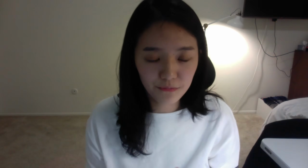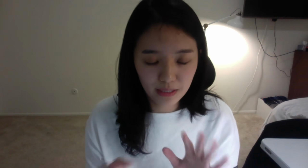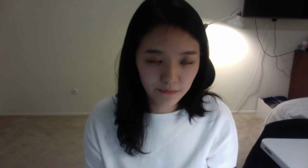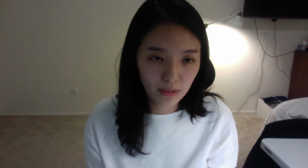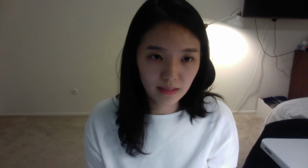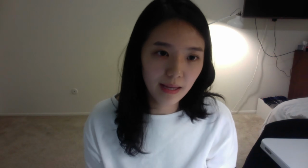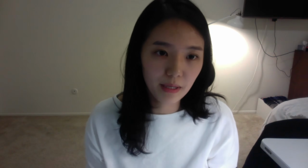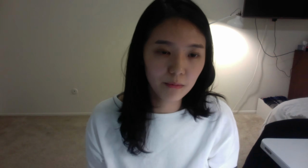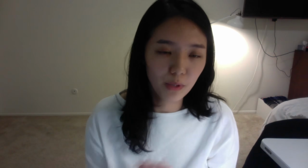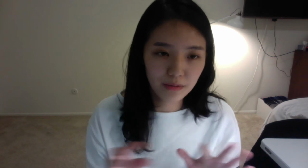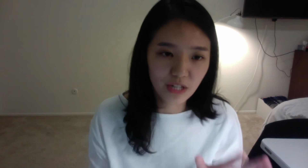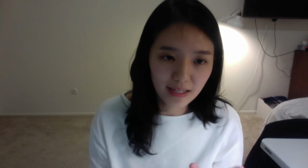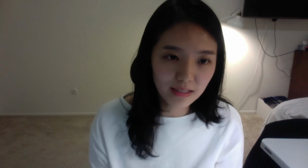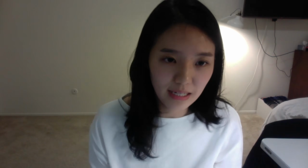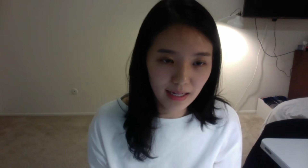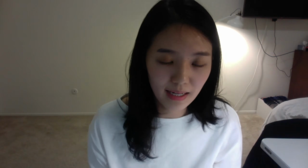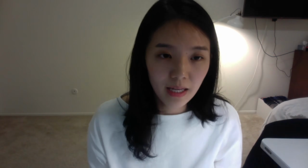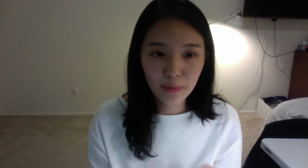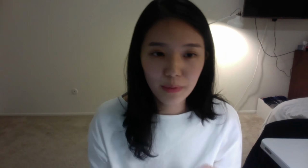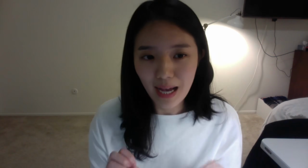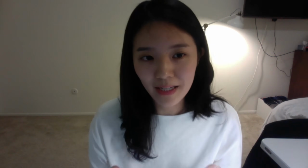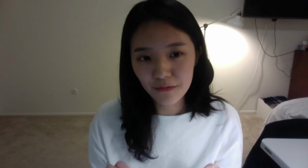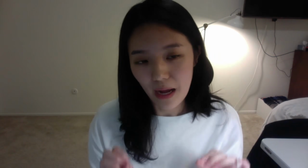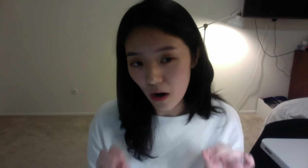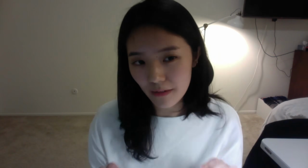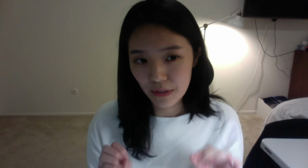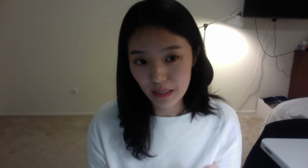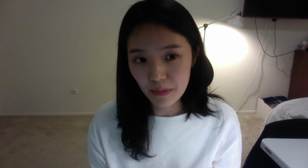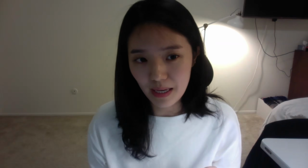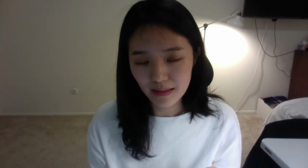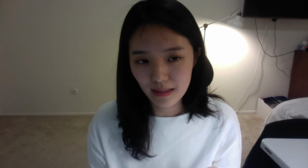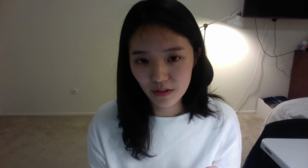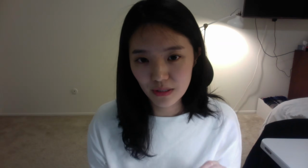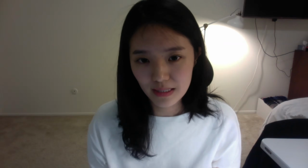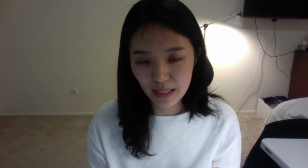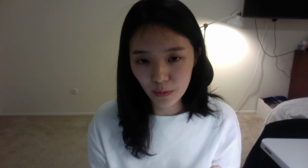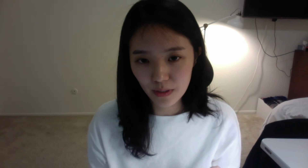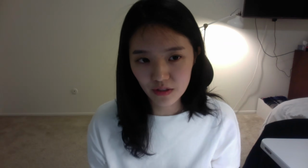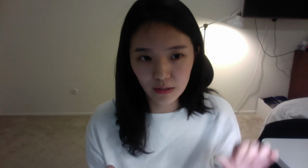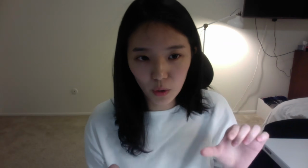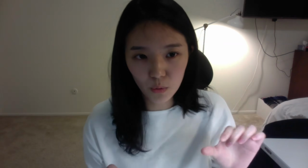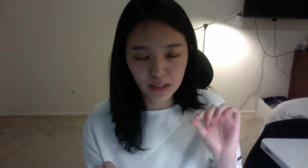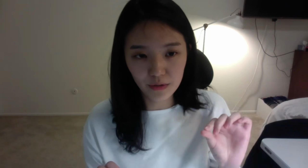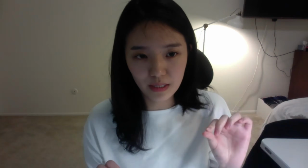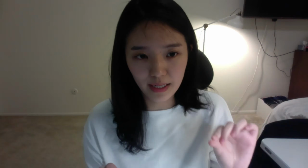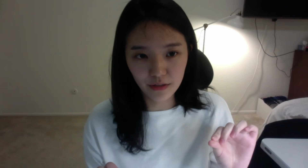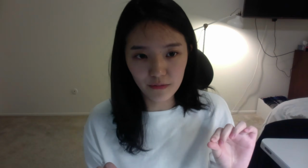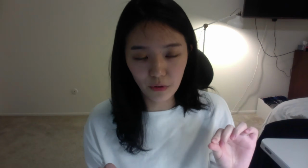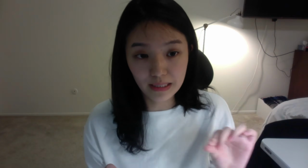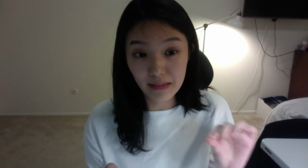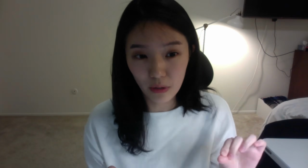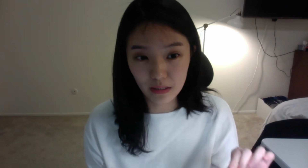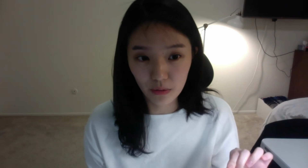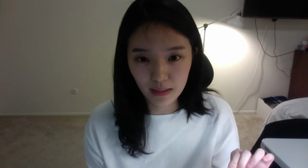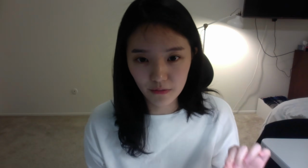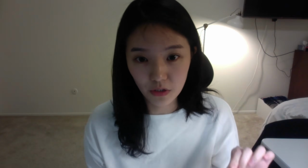I did forced alignment, when I was checking the data, it was kind of hard for some cases to distinguish the low acoustic energy for